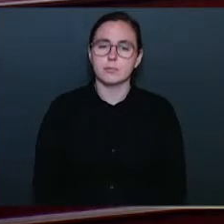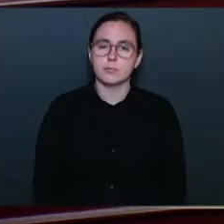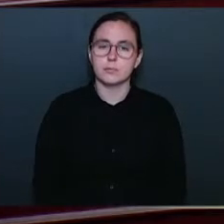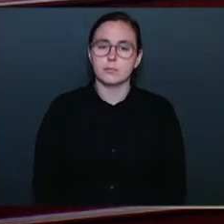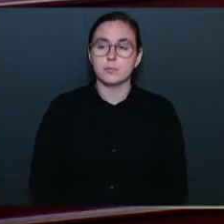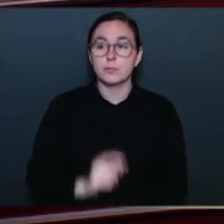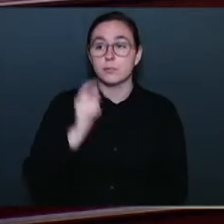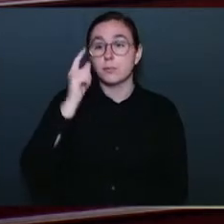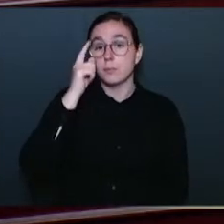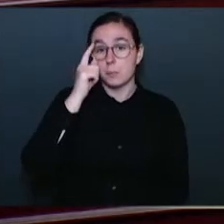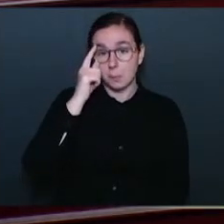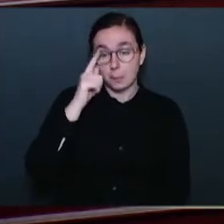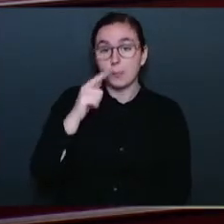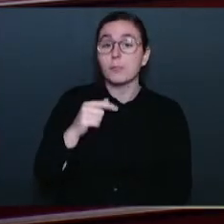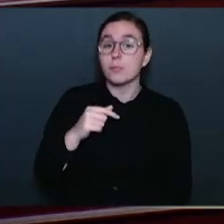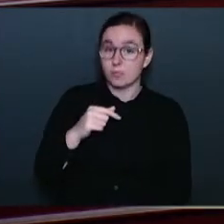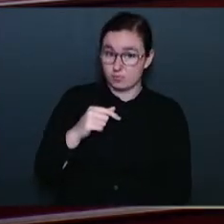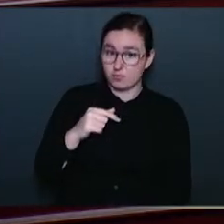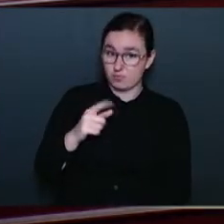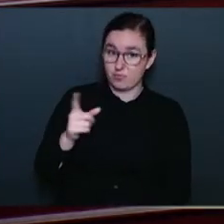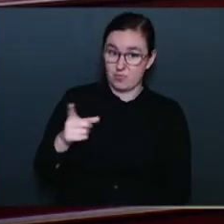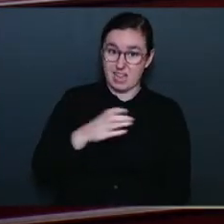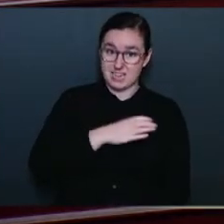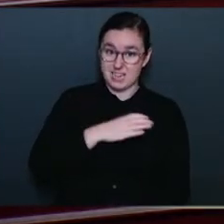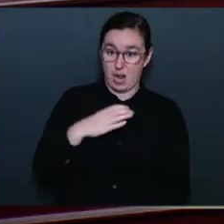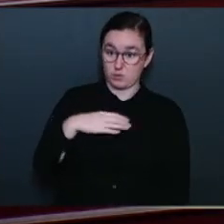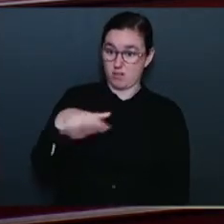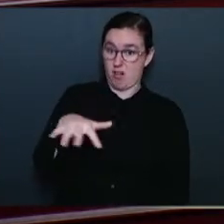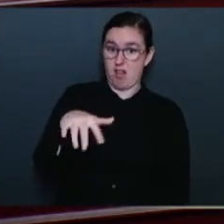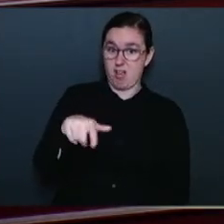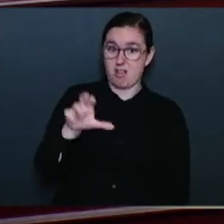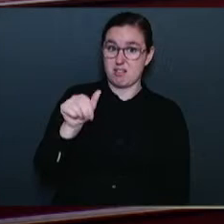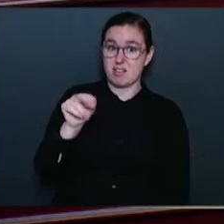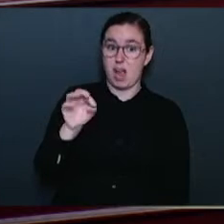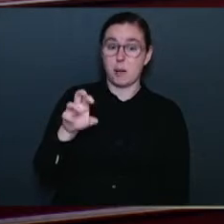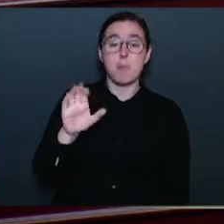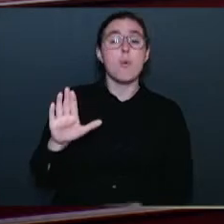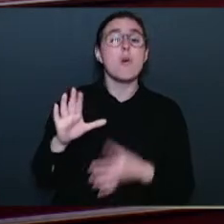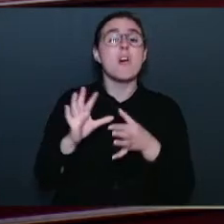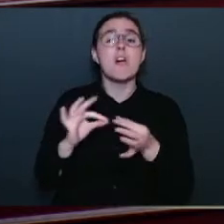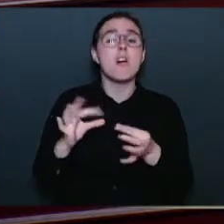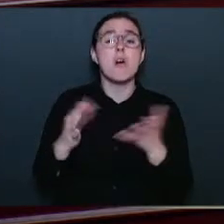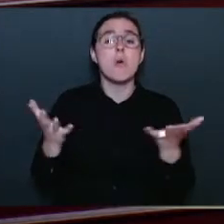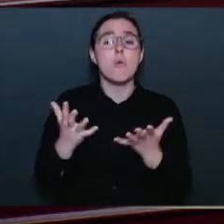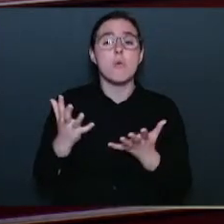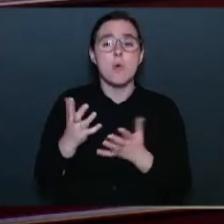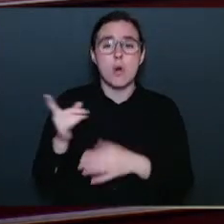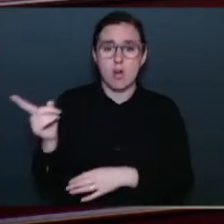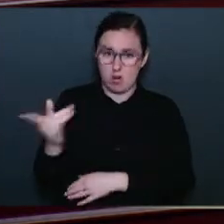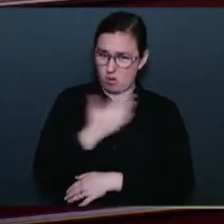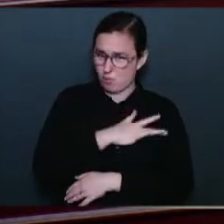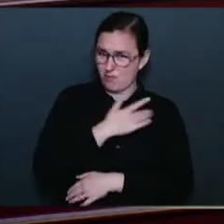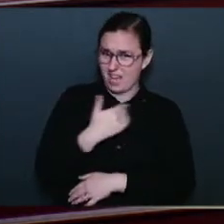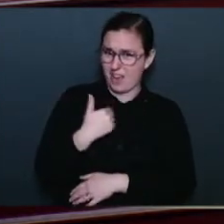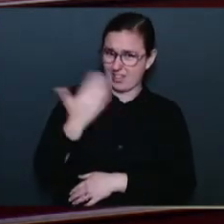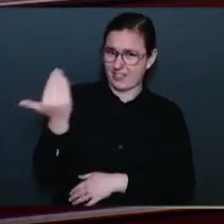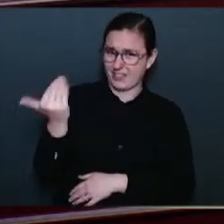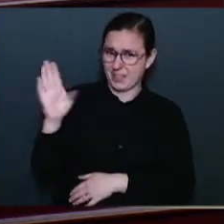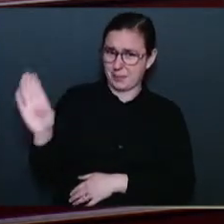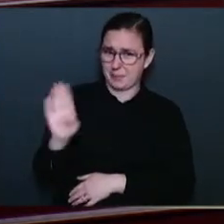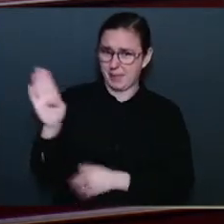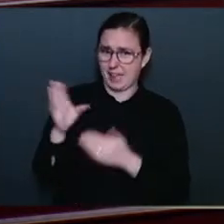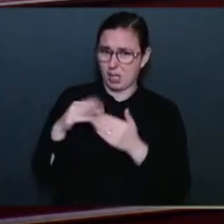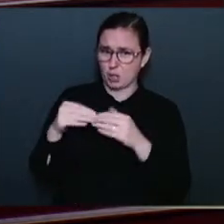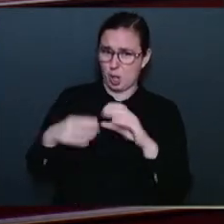Canmore said what we're all thinking the province has a 15 billion dollar Surplus and yet they're forced to increase their taxes and given that